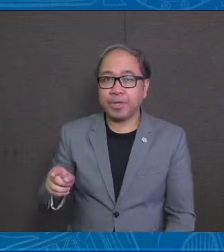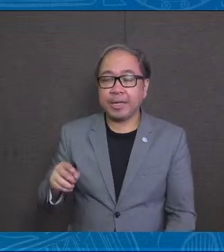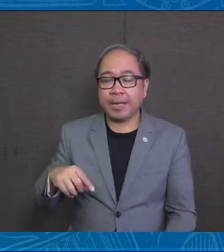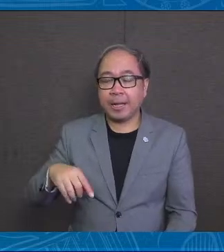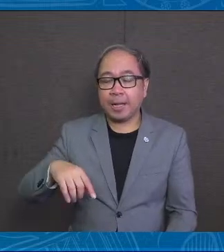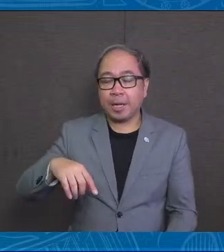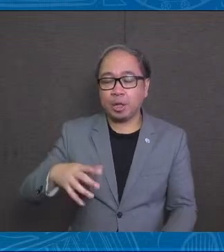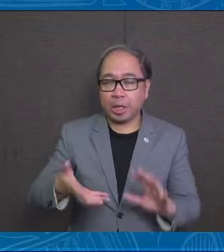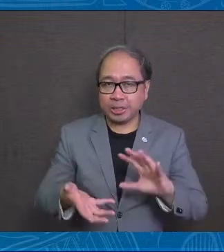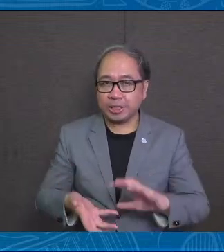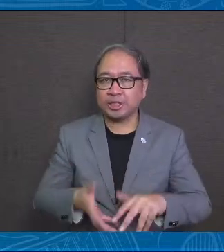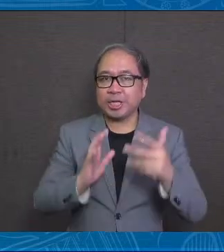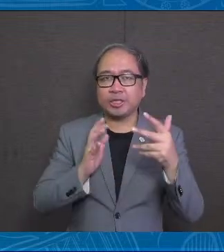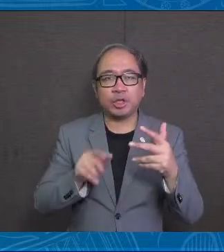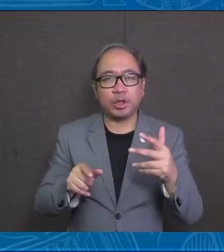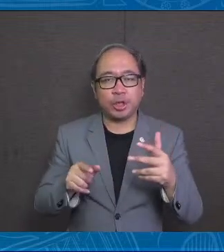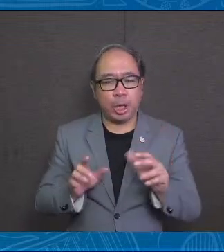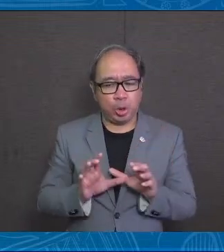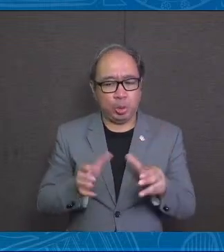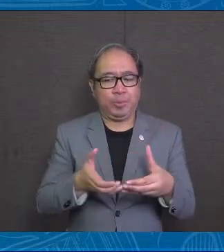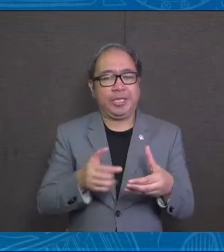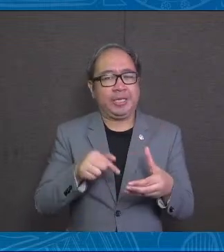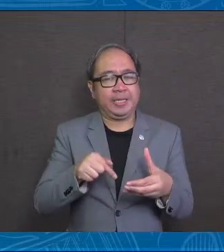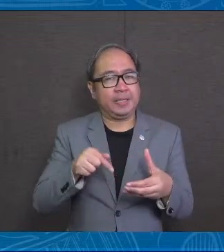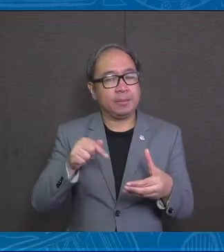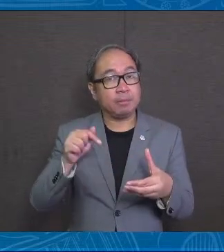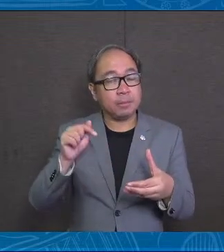Committee in Laos. And I think it's very